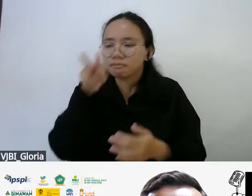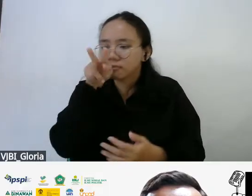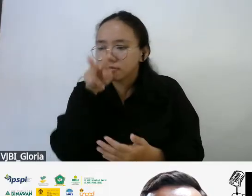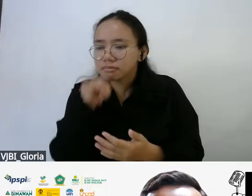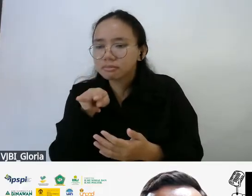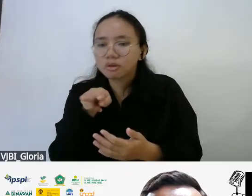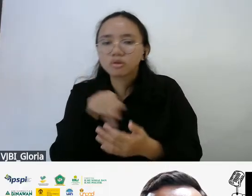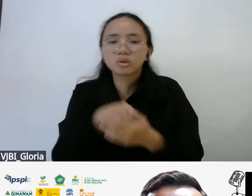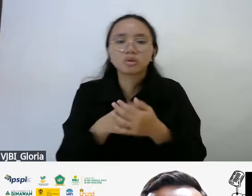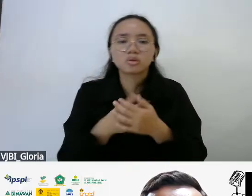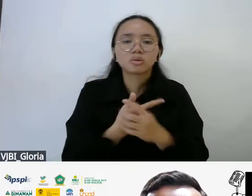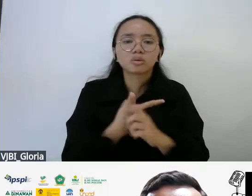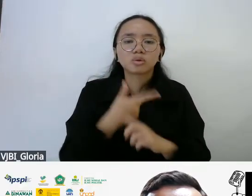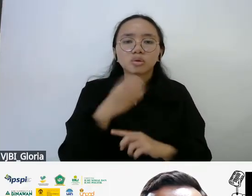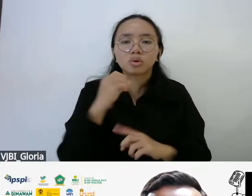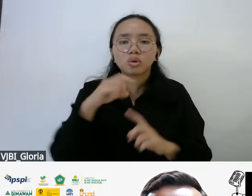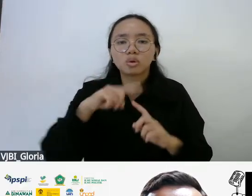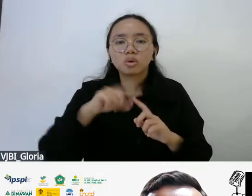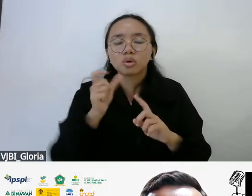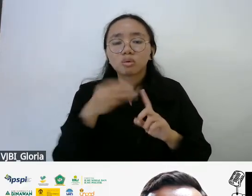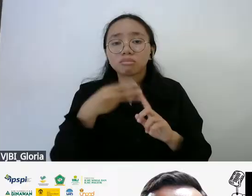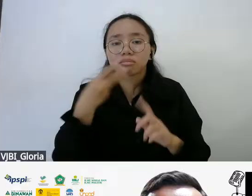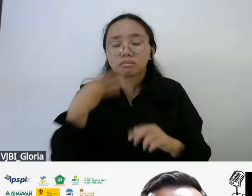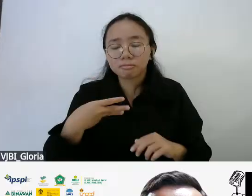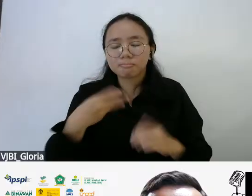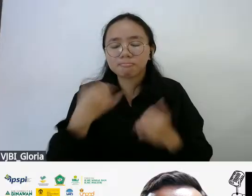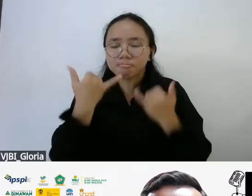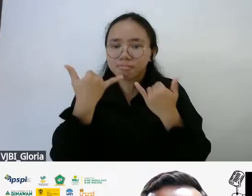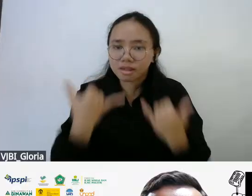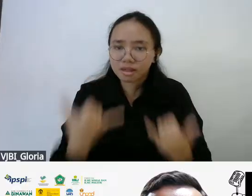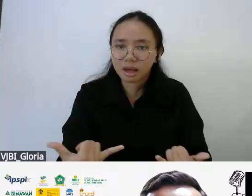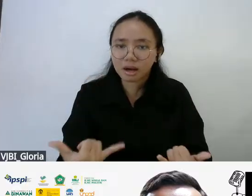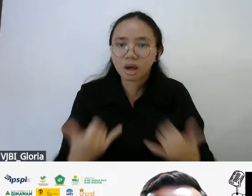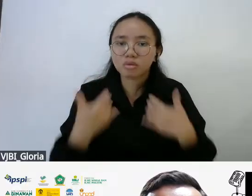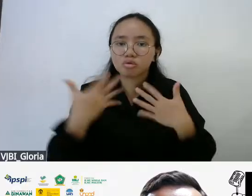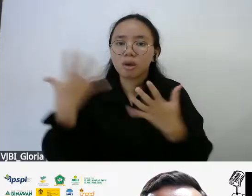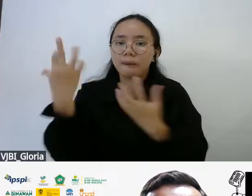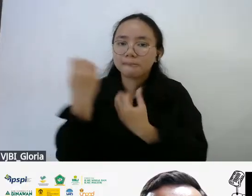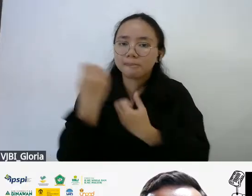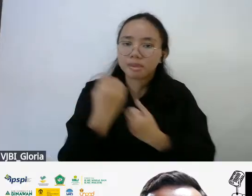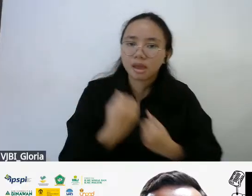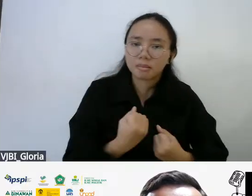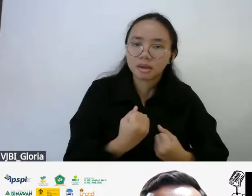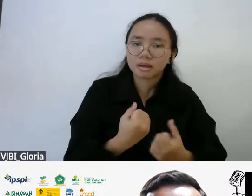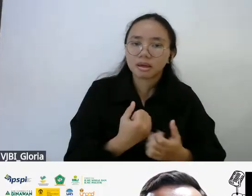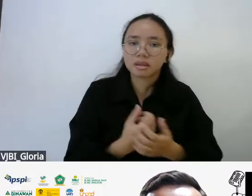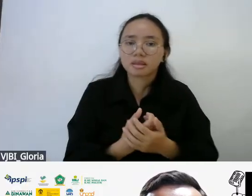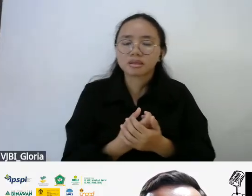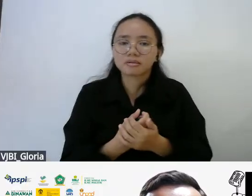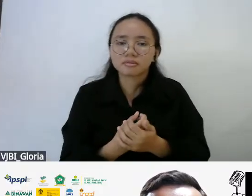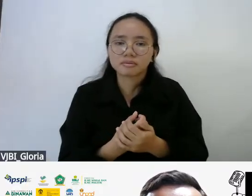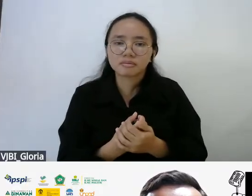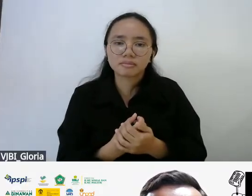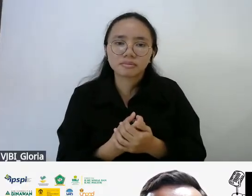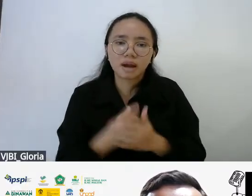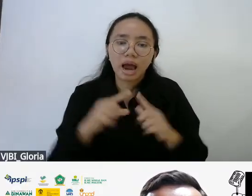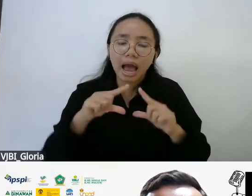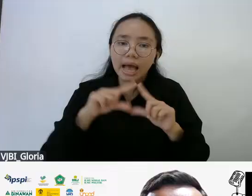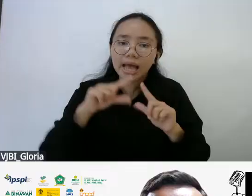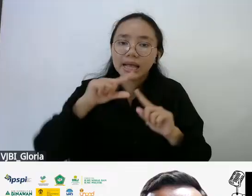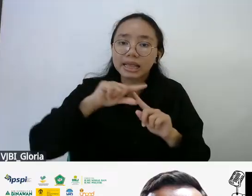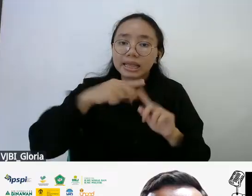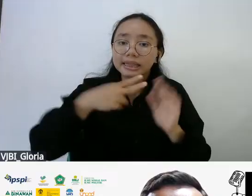Nebraska, who I've made networking contacts with. So I really focus on where are the holes or